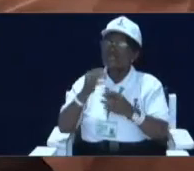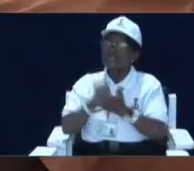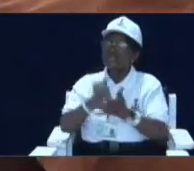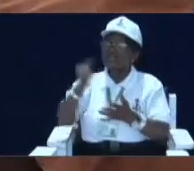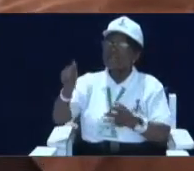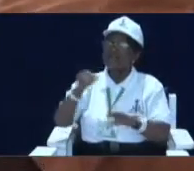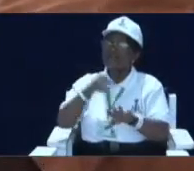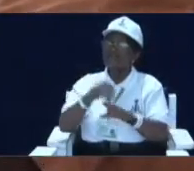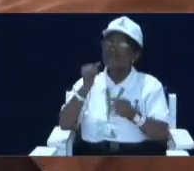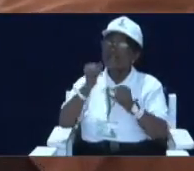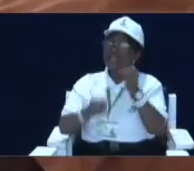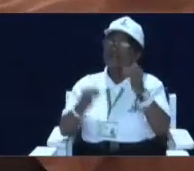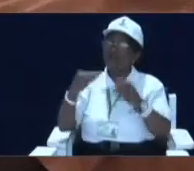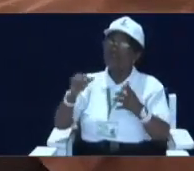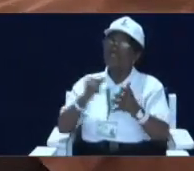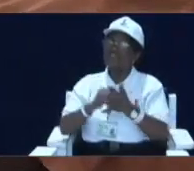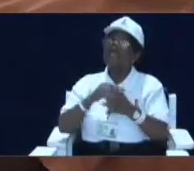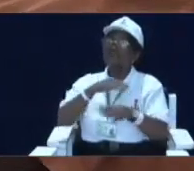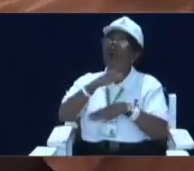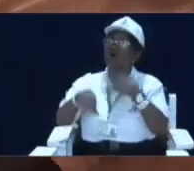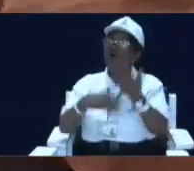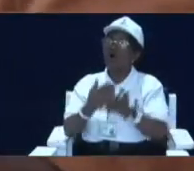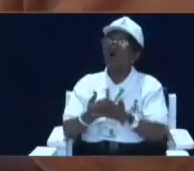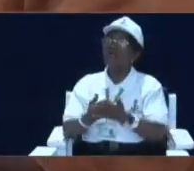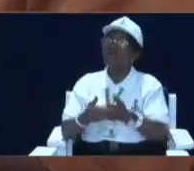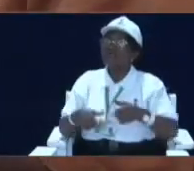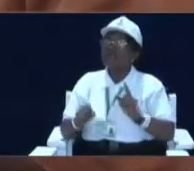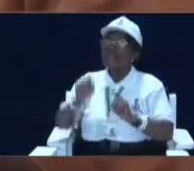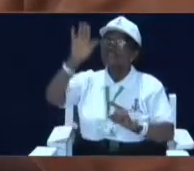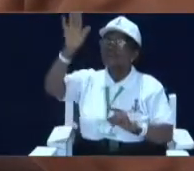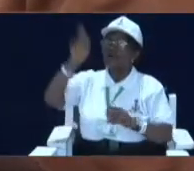At the end of it all, let your name be glorified.